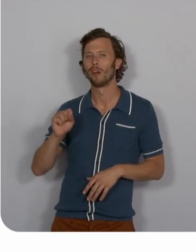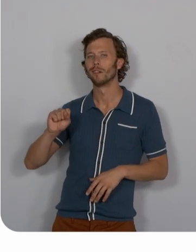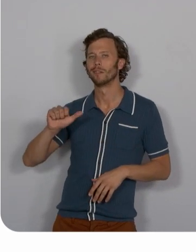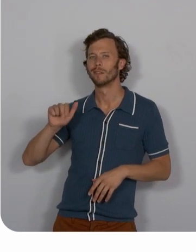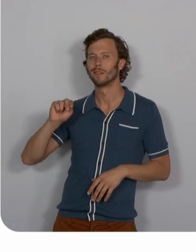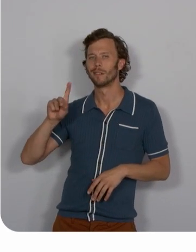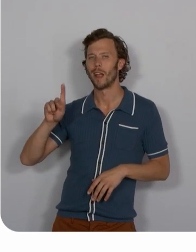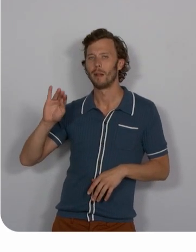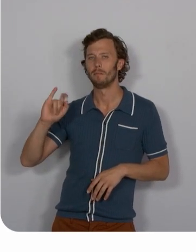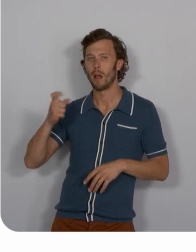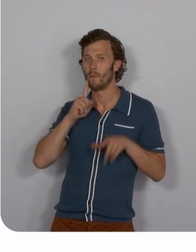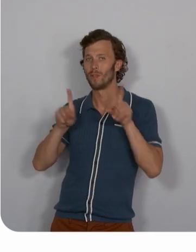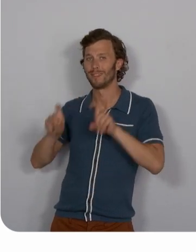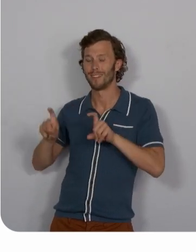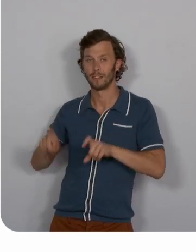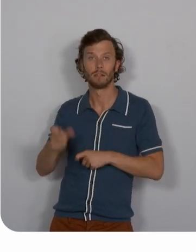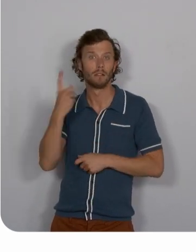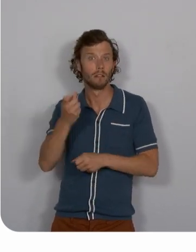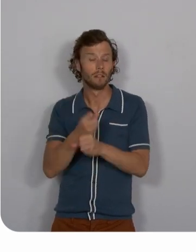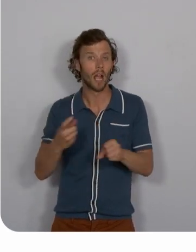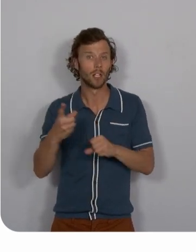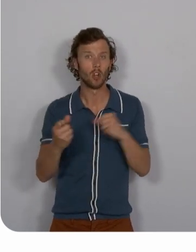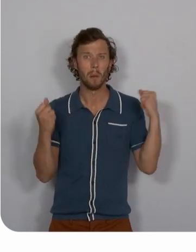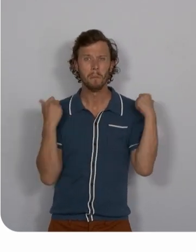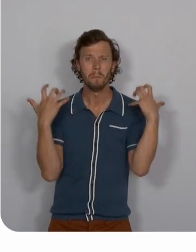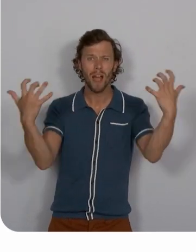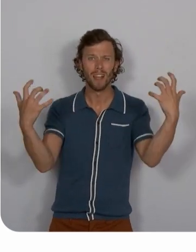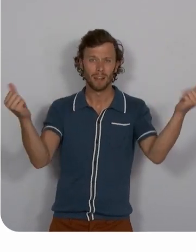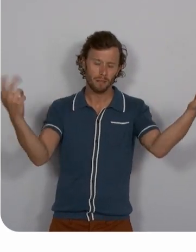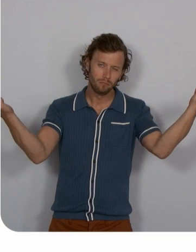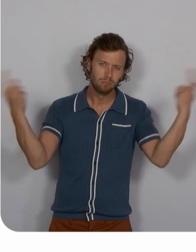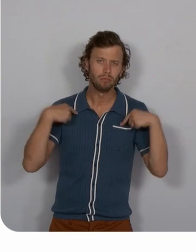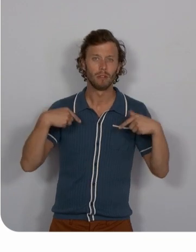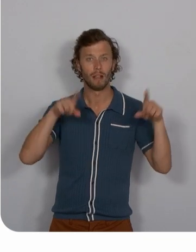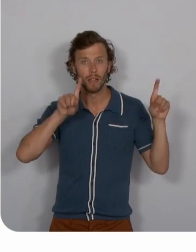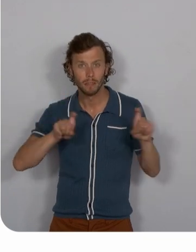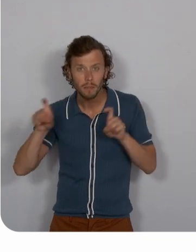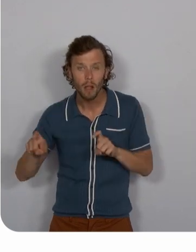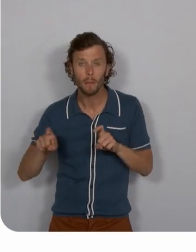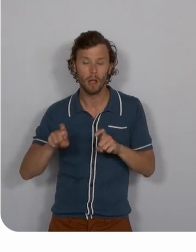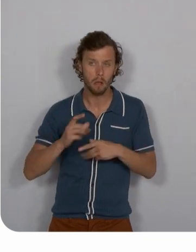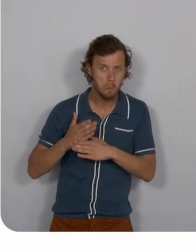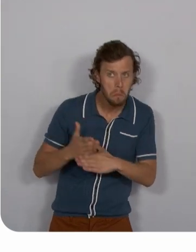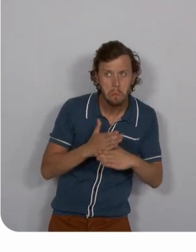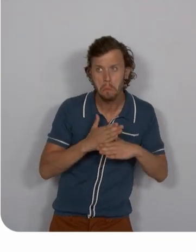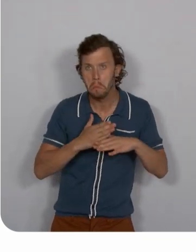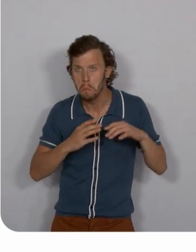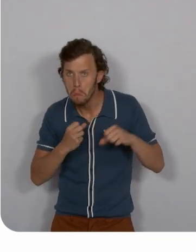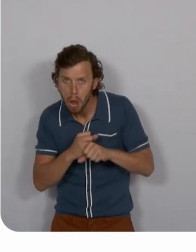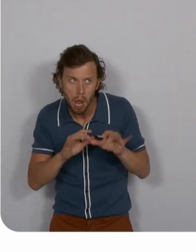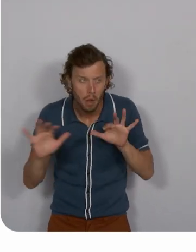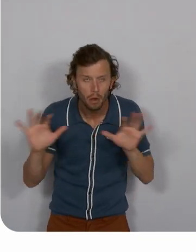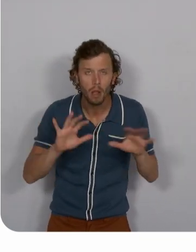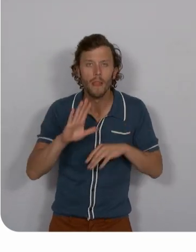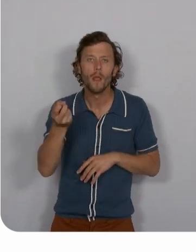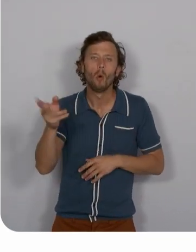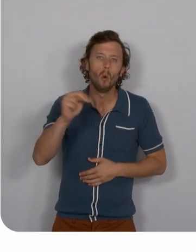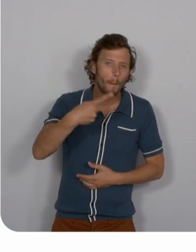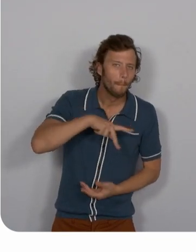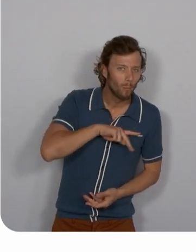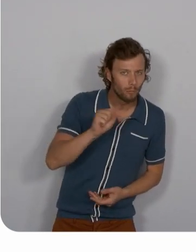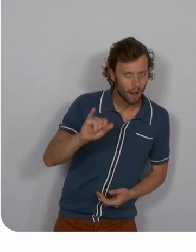year, a bunch of people will be able to experiment with creating and sharing all of the AIs they've personally built.